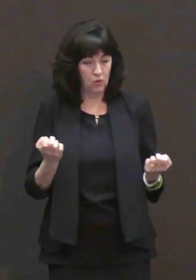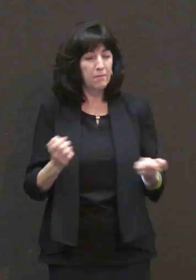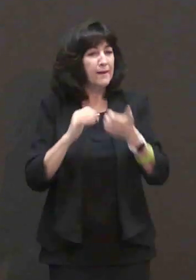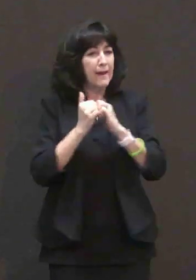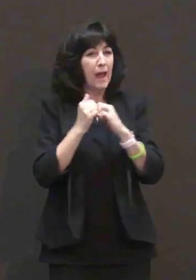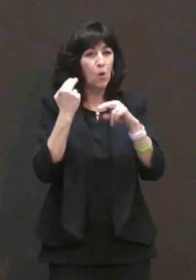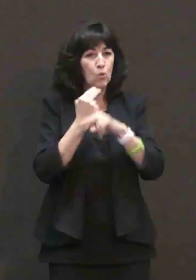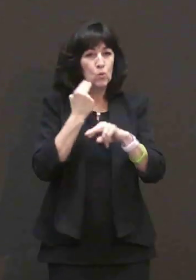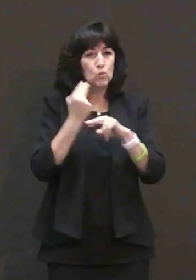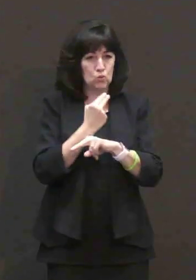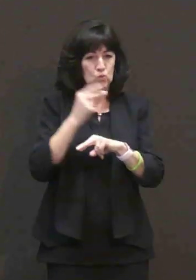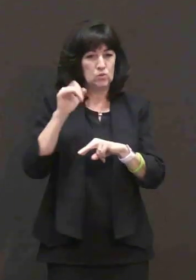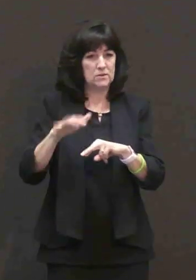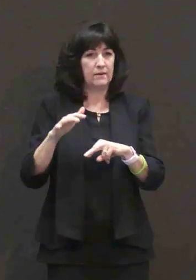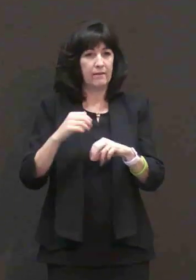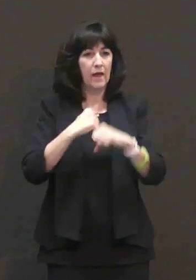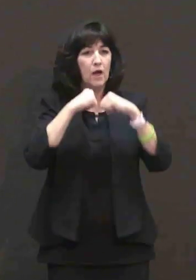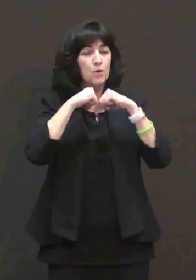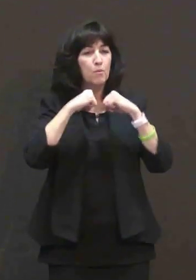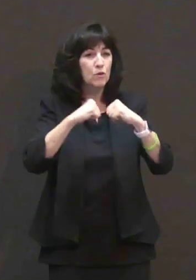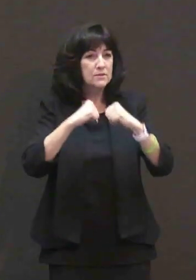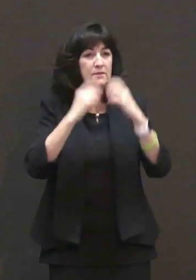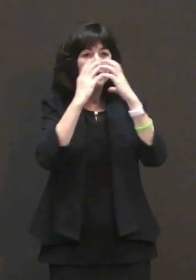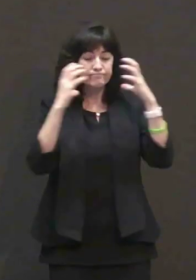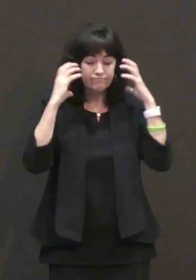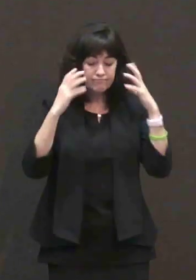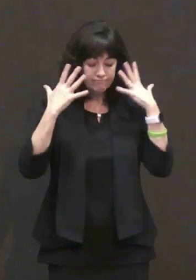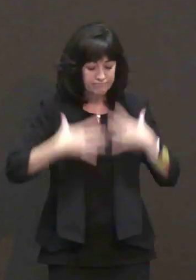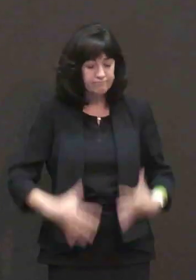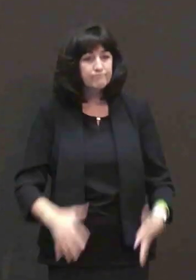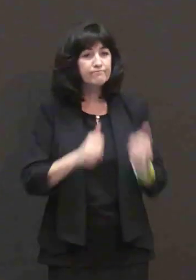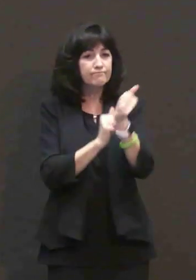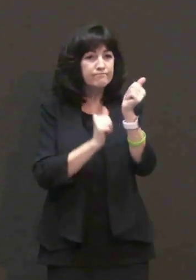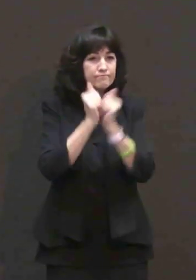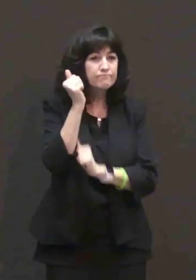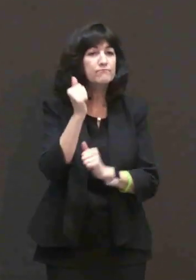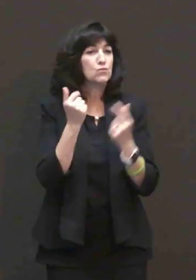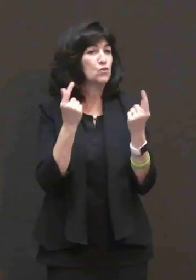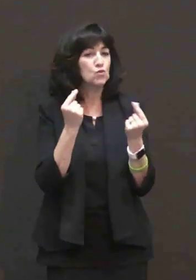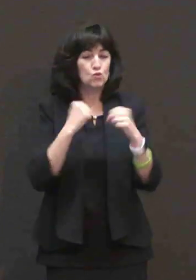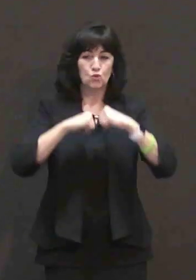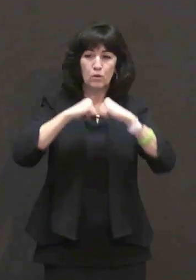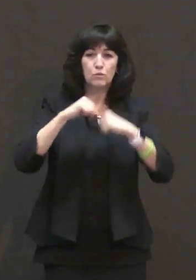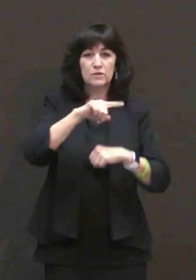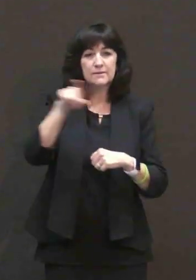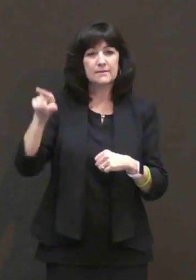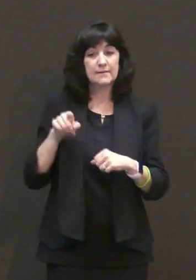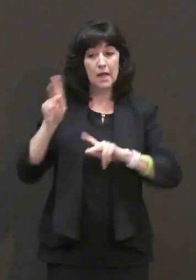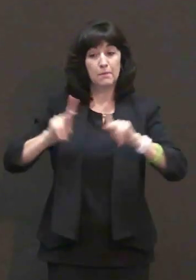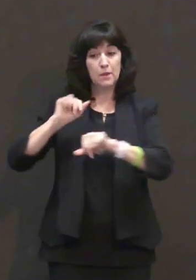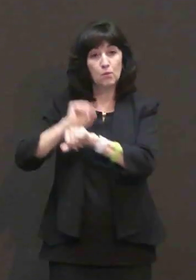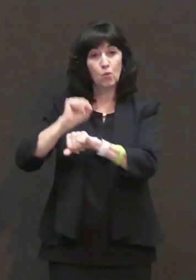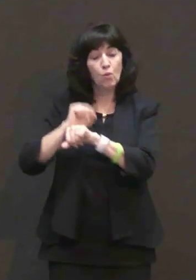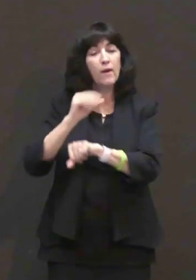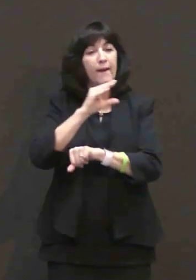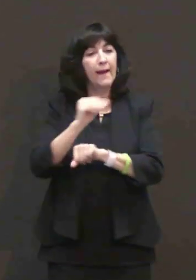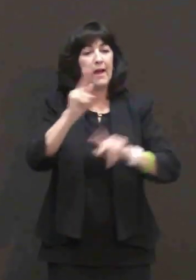all residents. It is one of the most important things that can be done to protect staff and